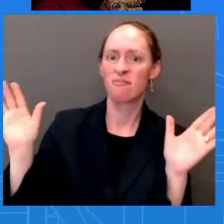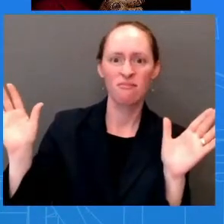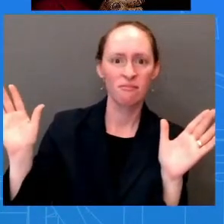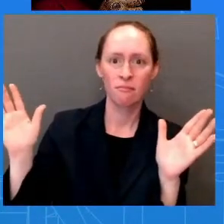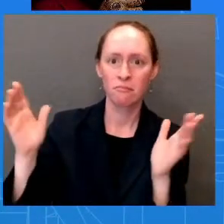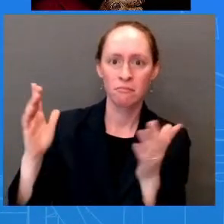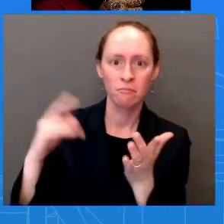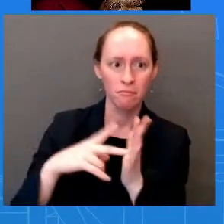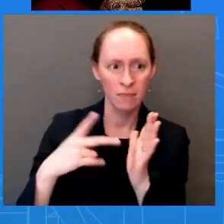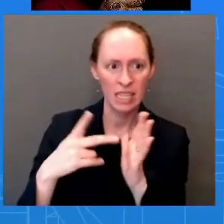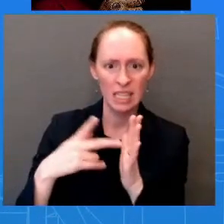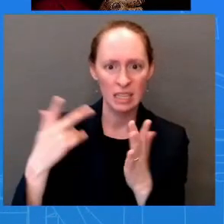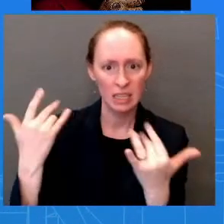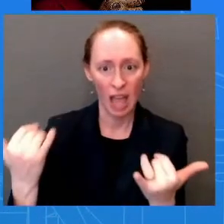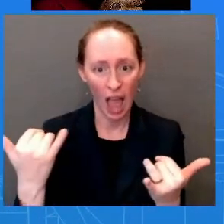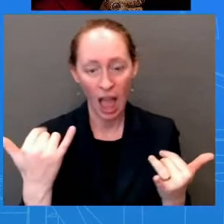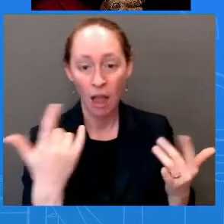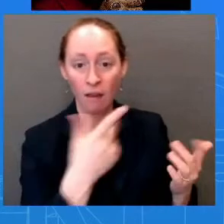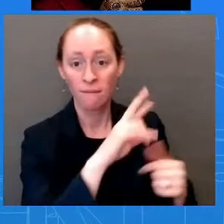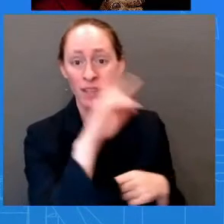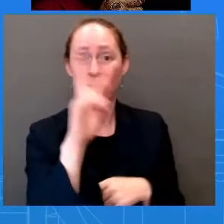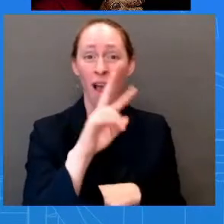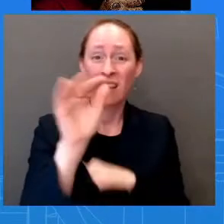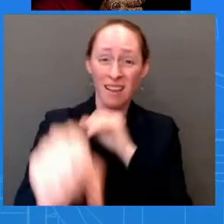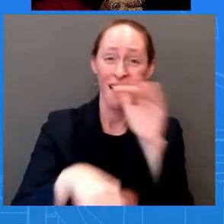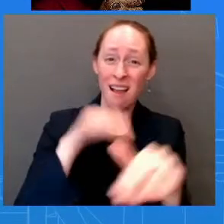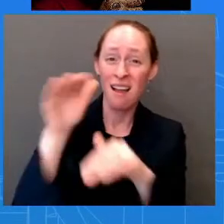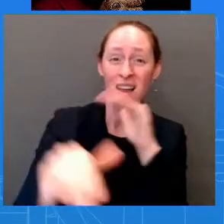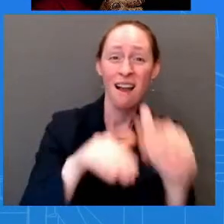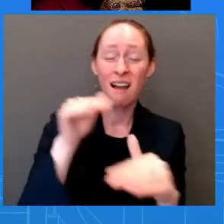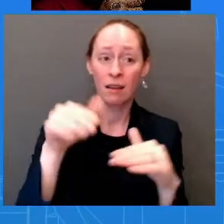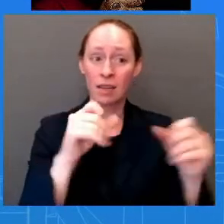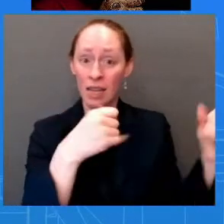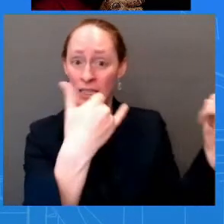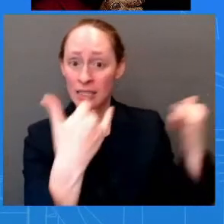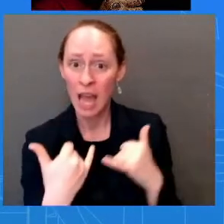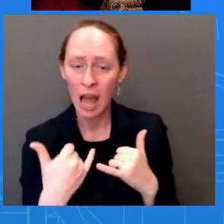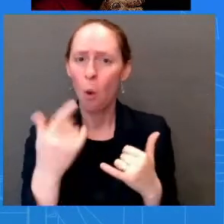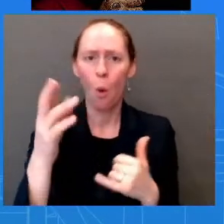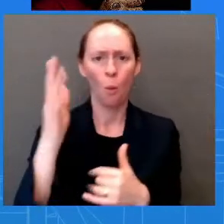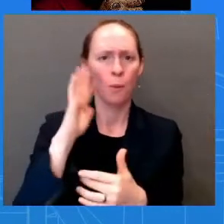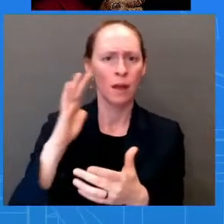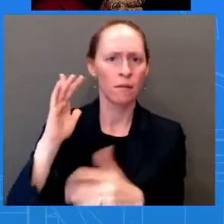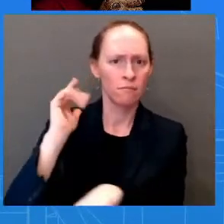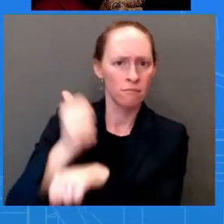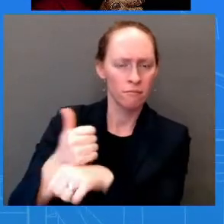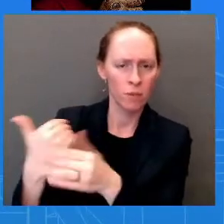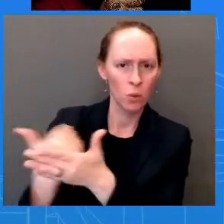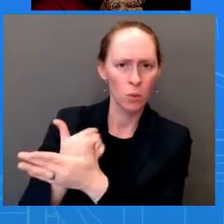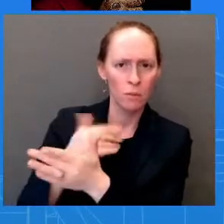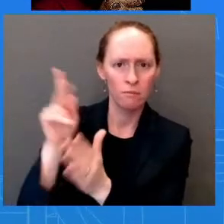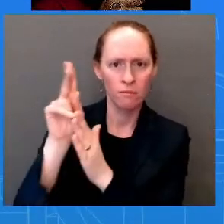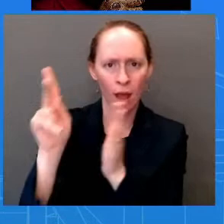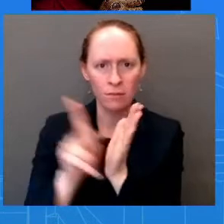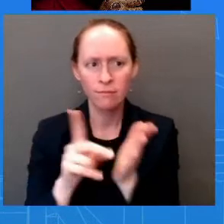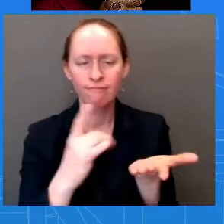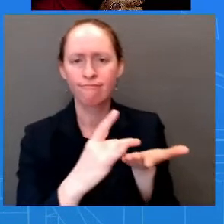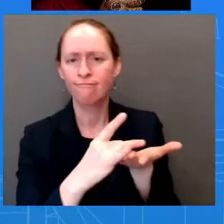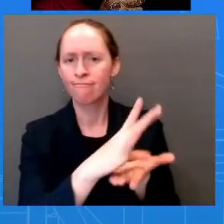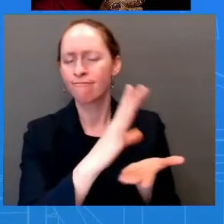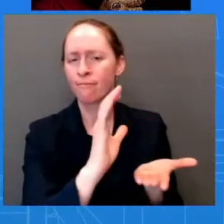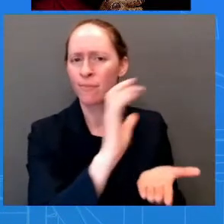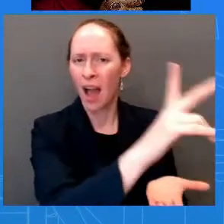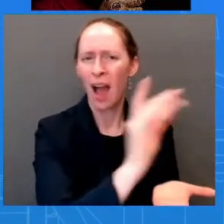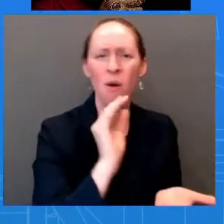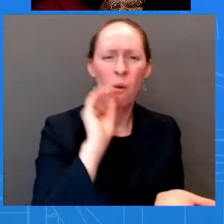asylum, or would there be another policy, expedited removal or otherwise, to turn them away? Would they be allowed to ask for asylum, or would they be turned away? So